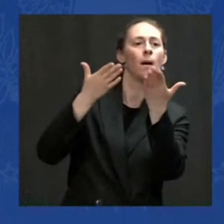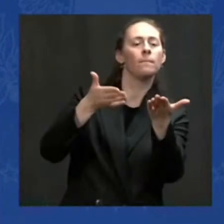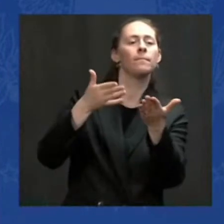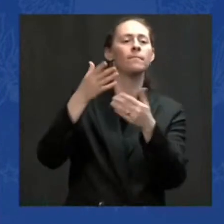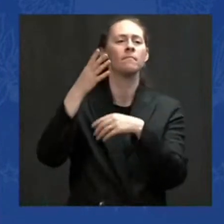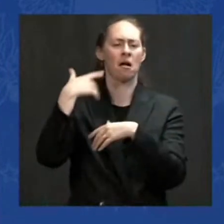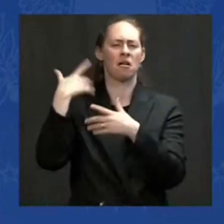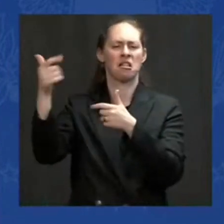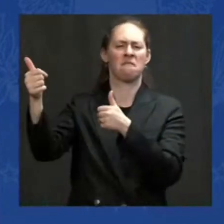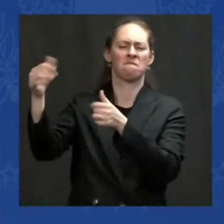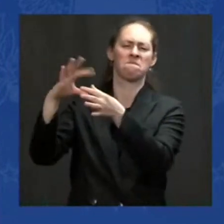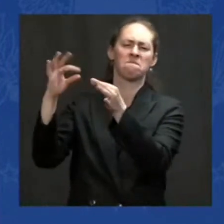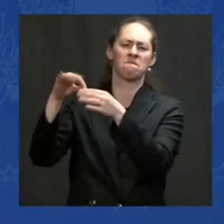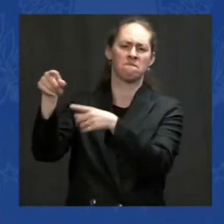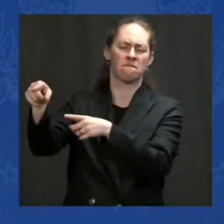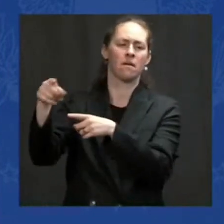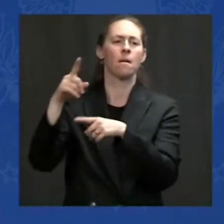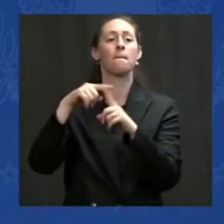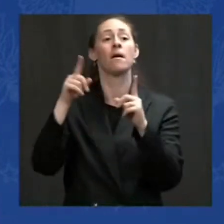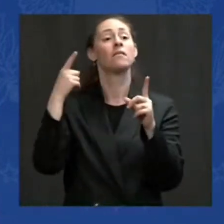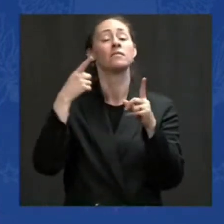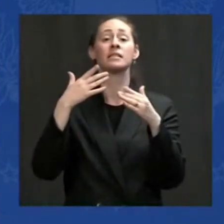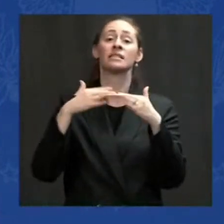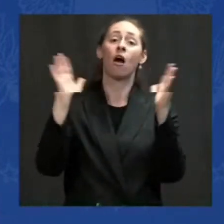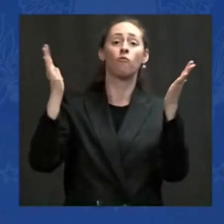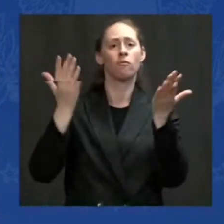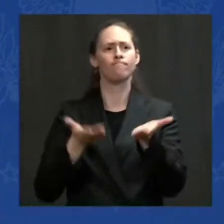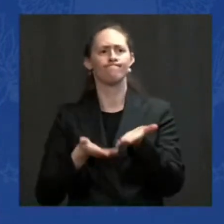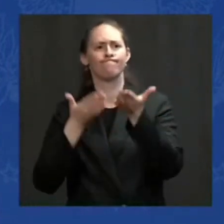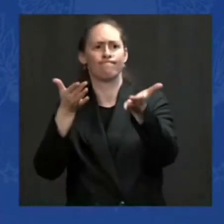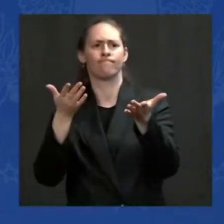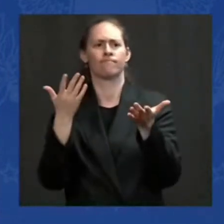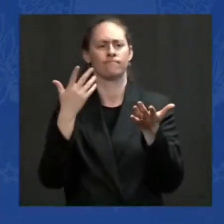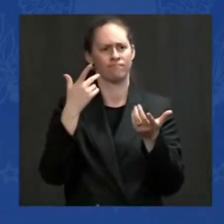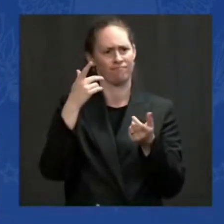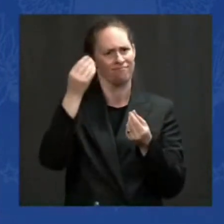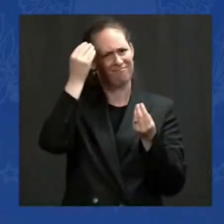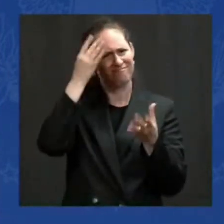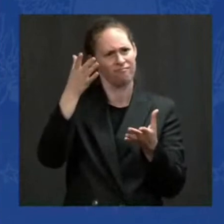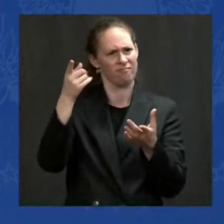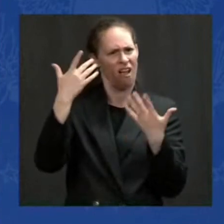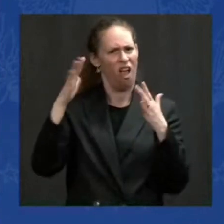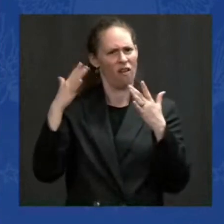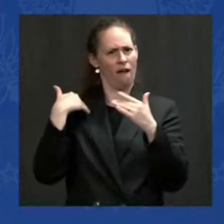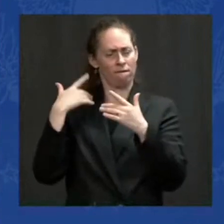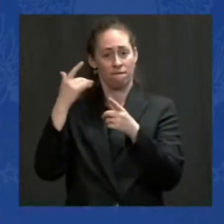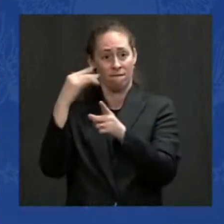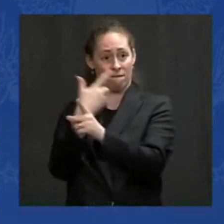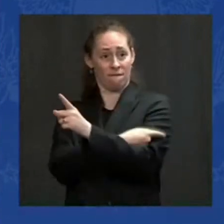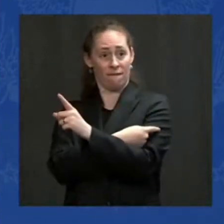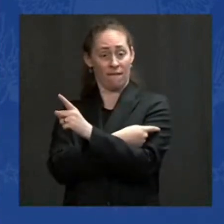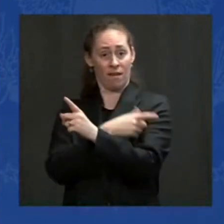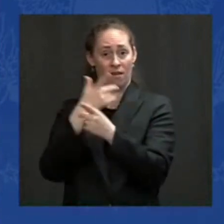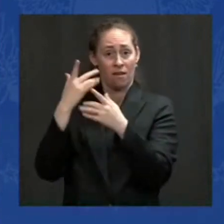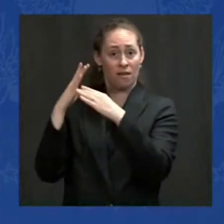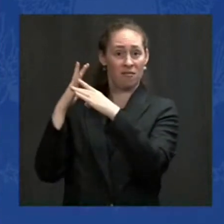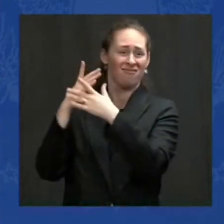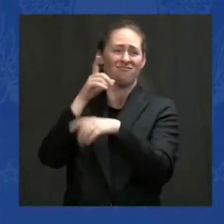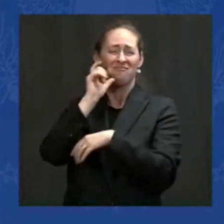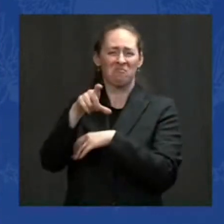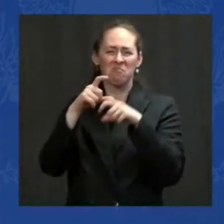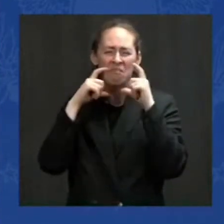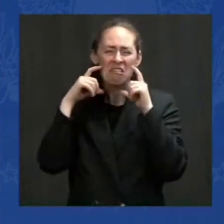general recommendation is that you have a high degree of protection, and if you are vaccinated, you do not need to wear a mask indoors